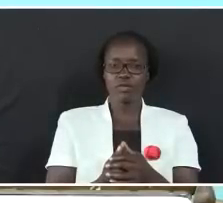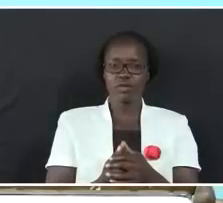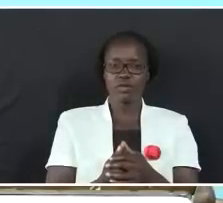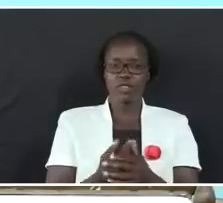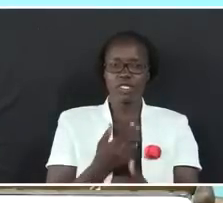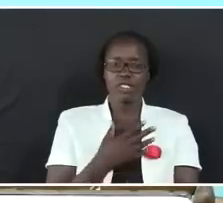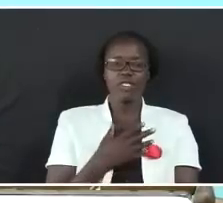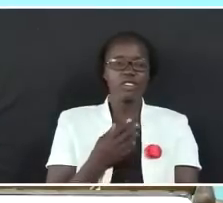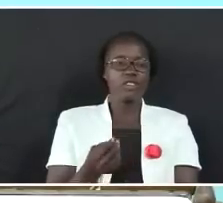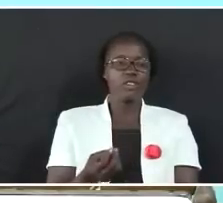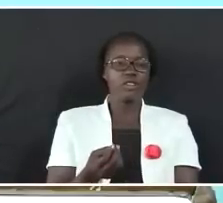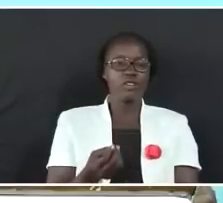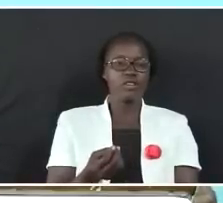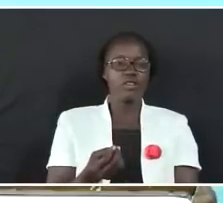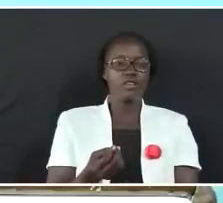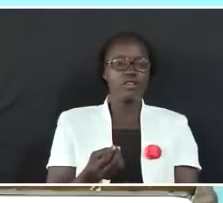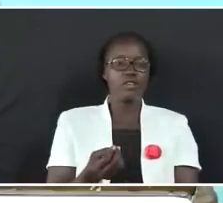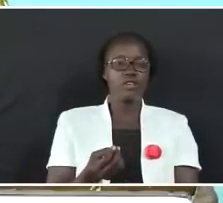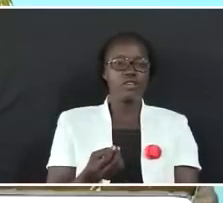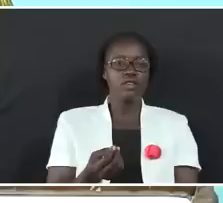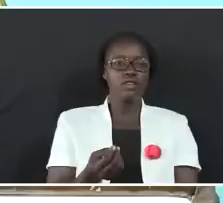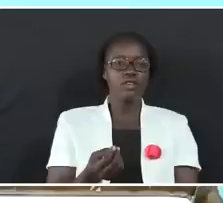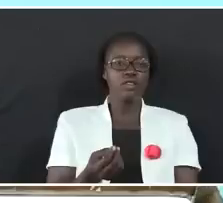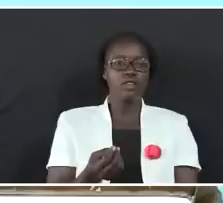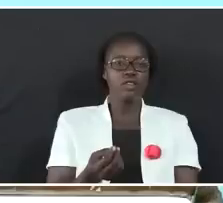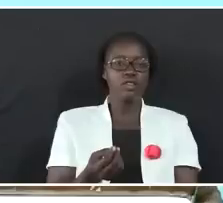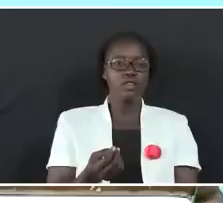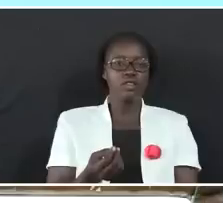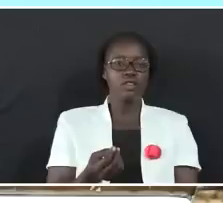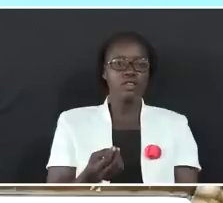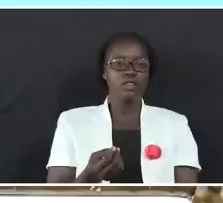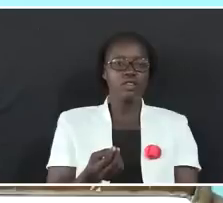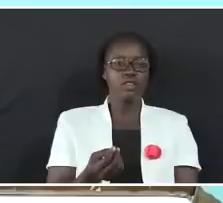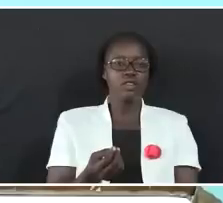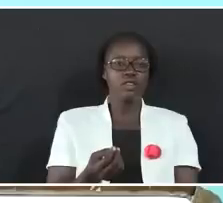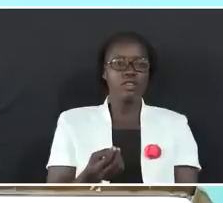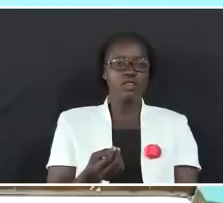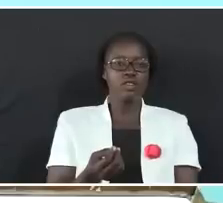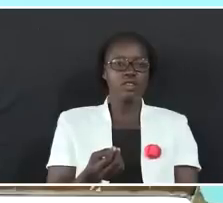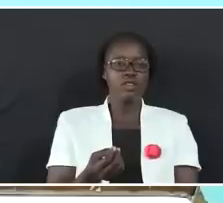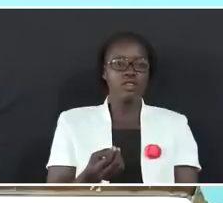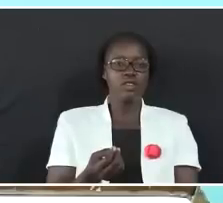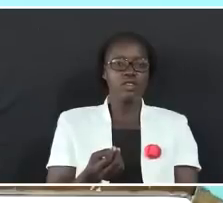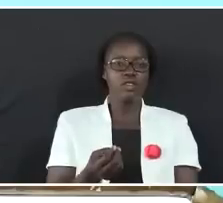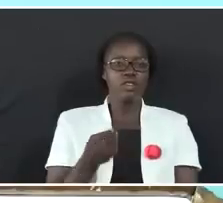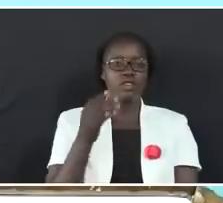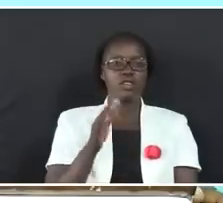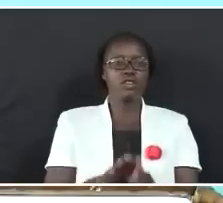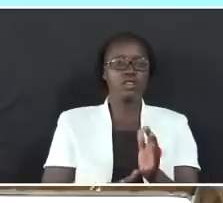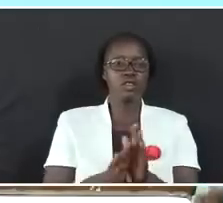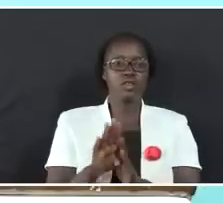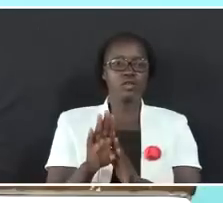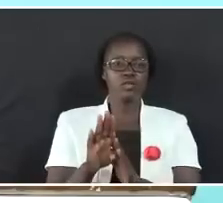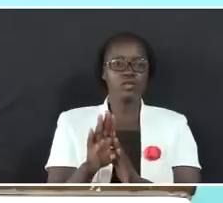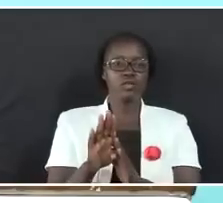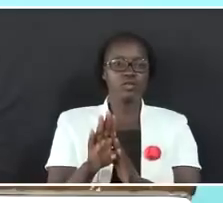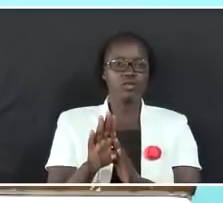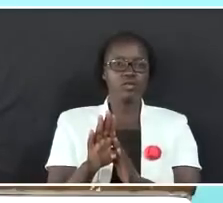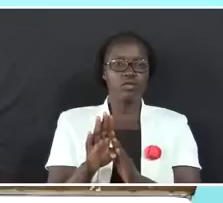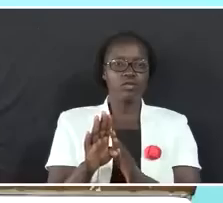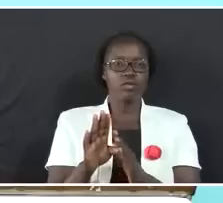And it is because they would have developed